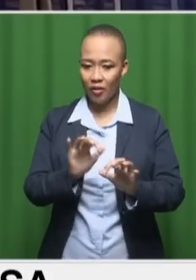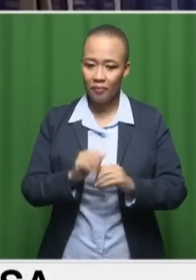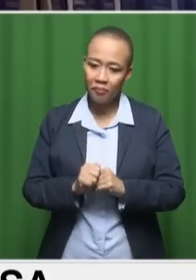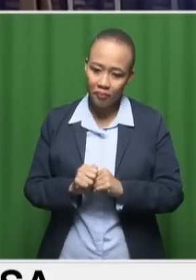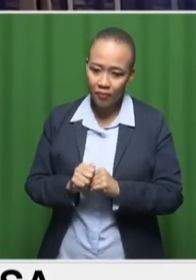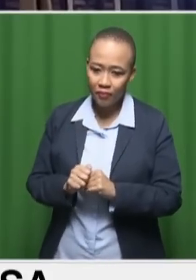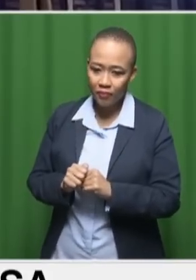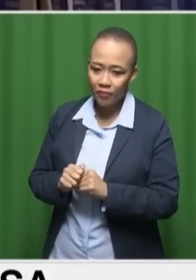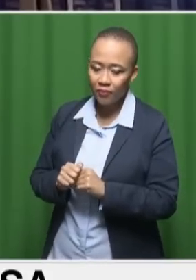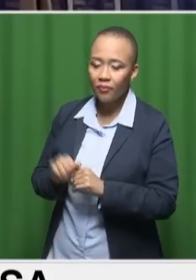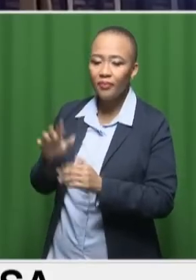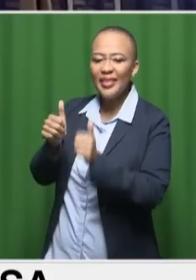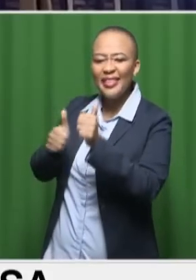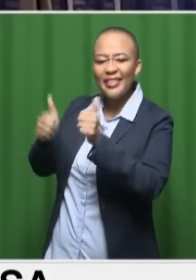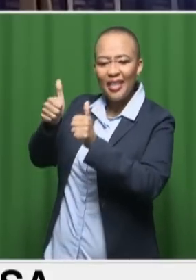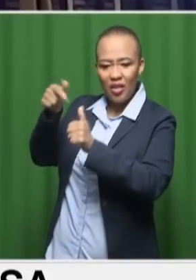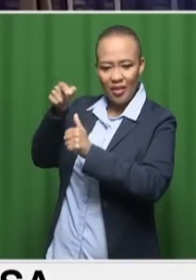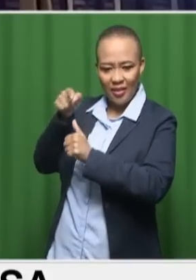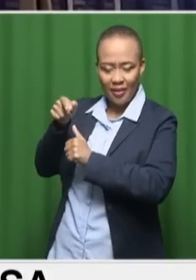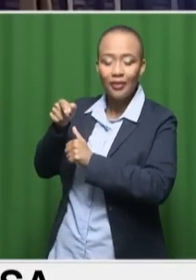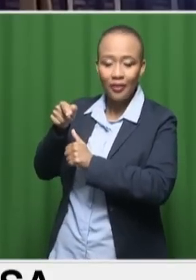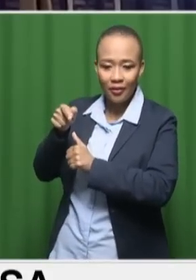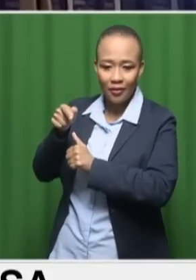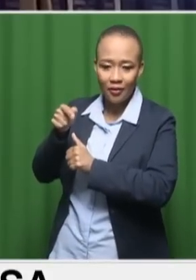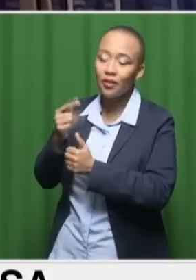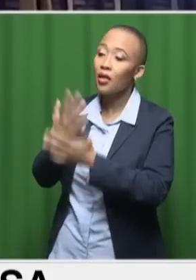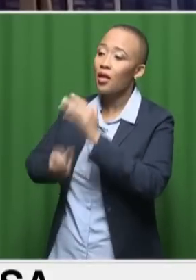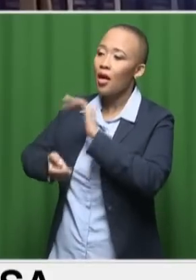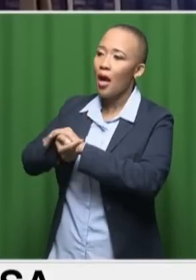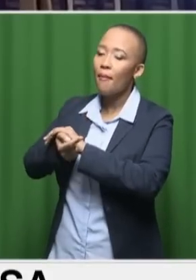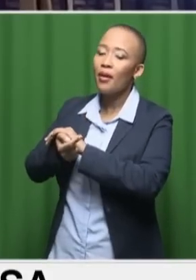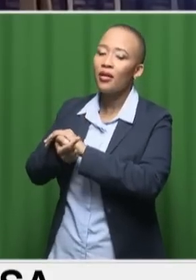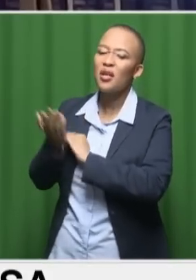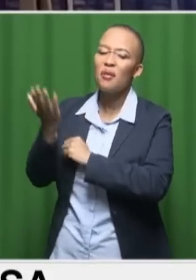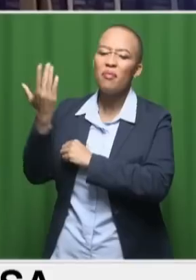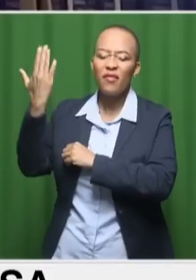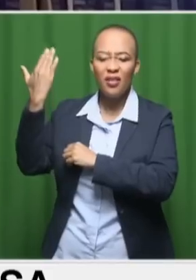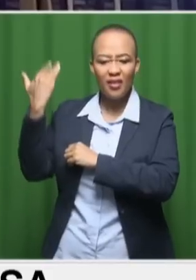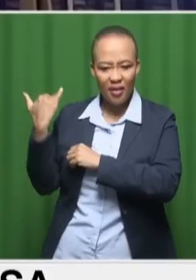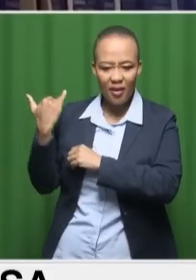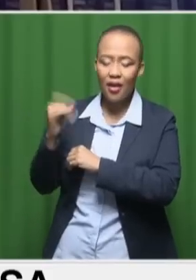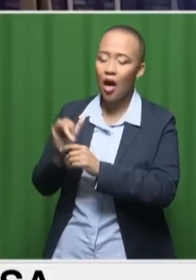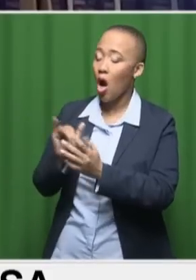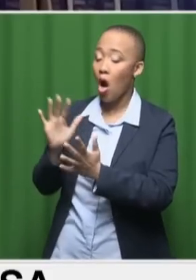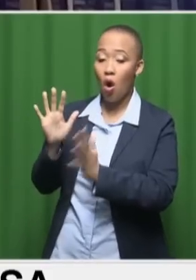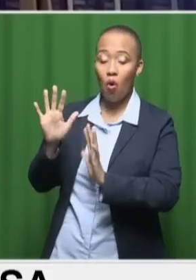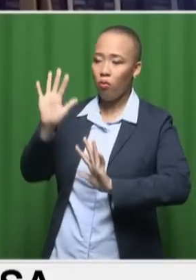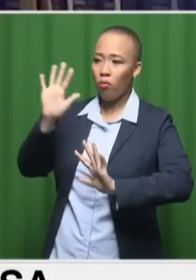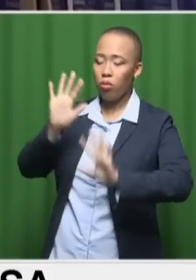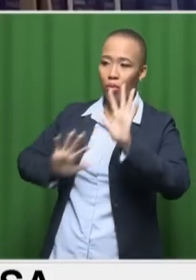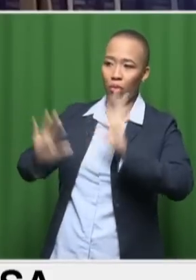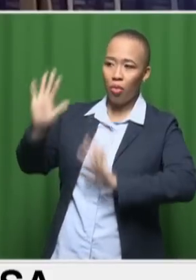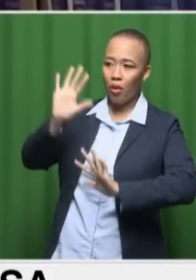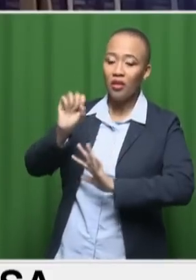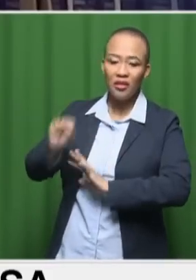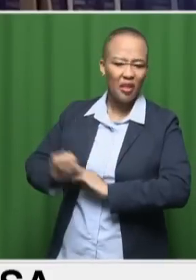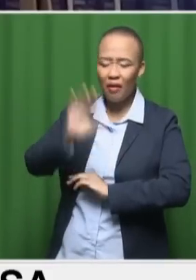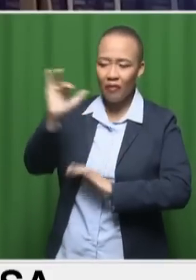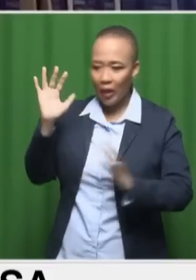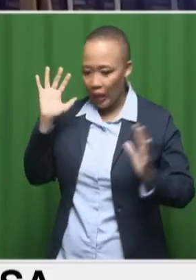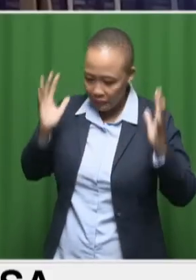that? And if so, what will the different BRICS members, and particularly those two of the BRICS members that are signatories of the International